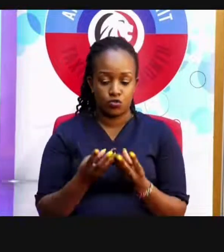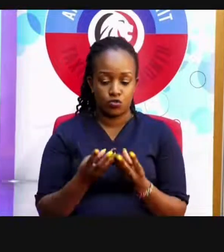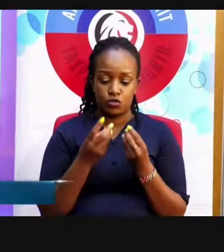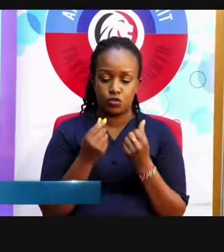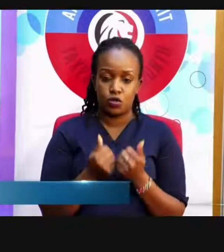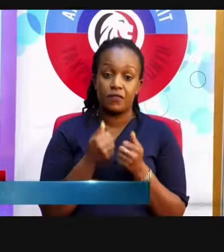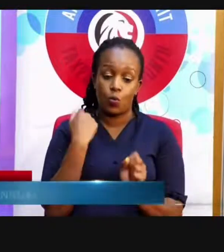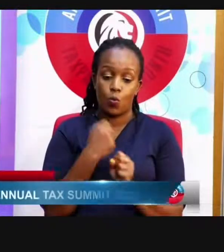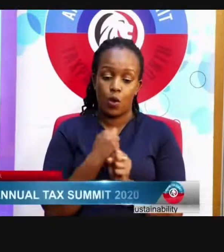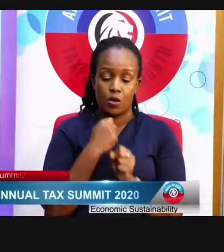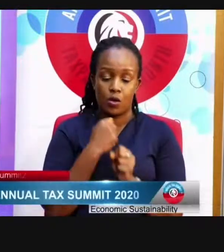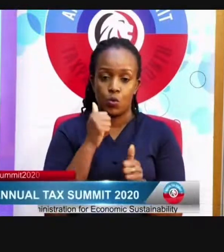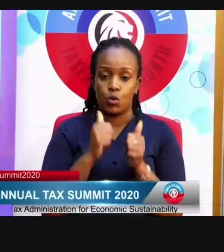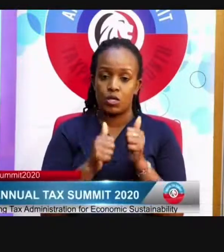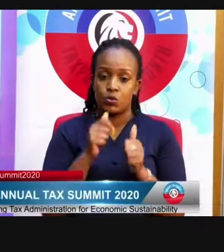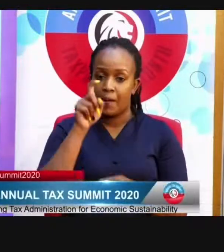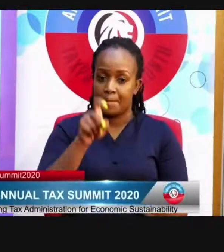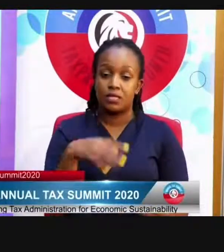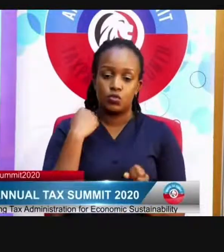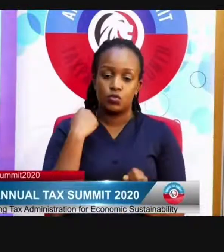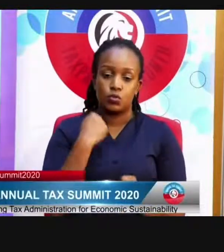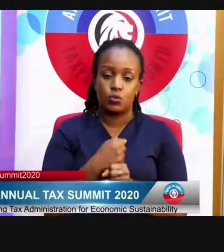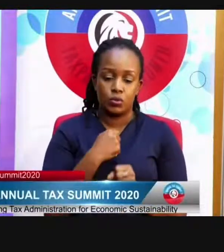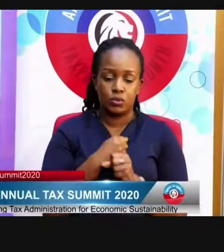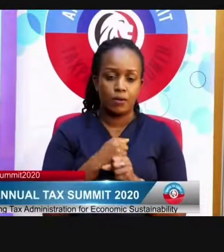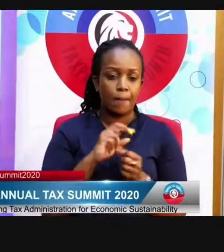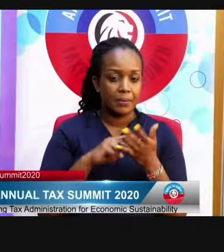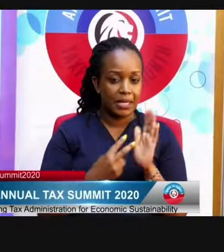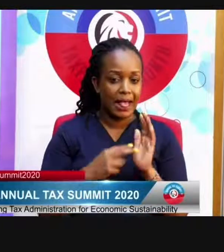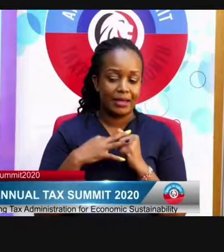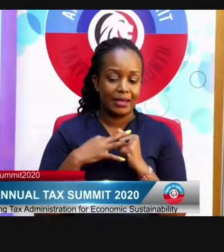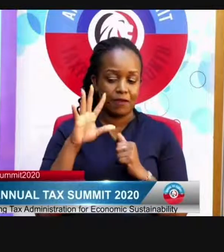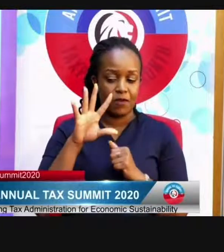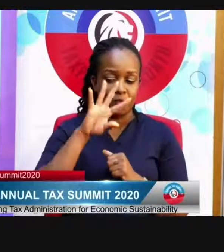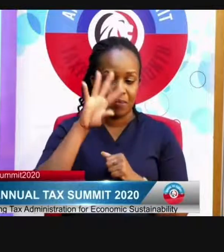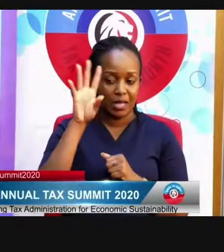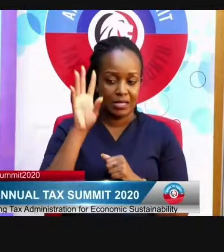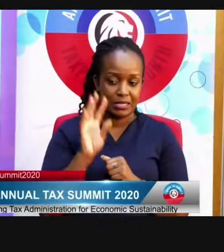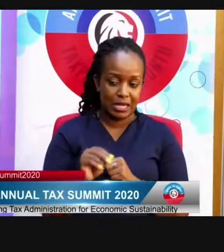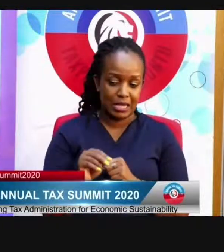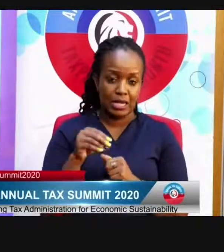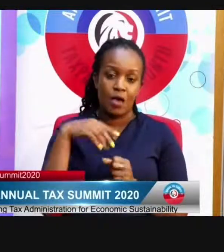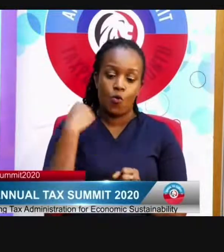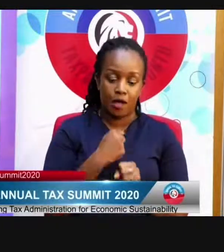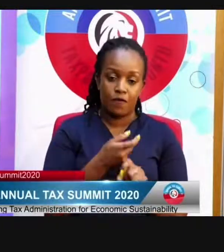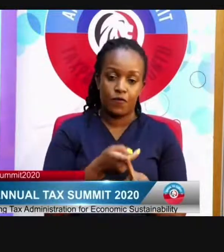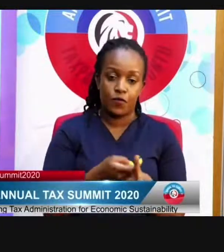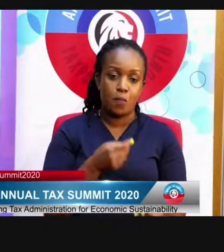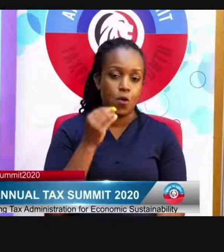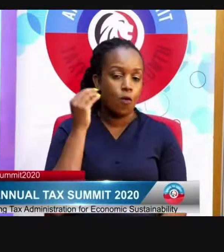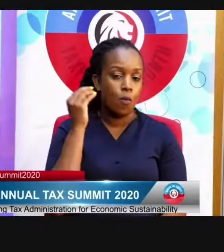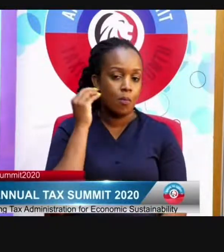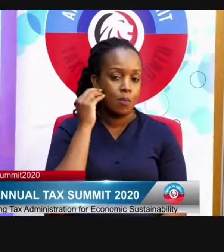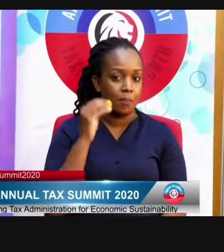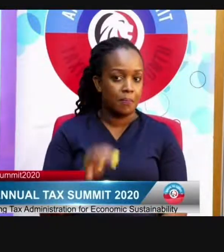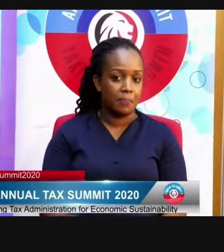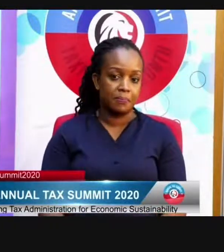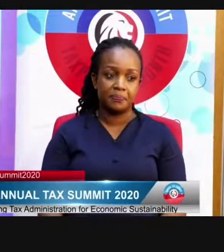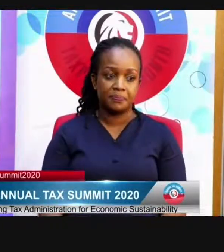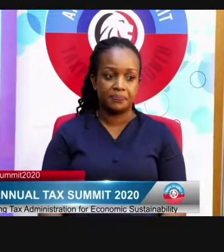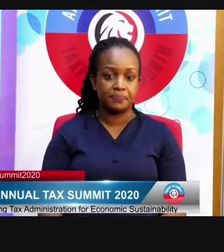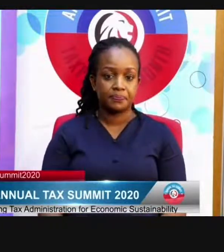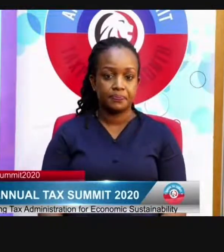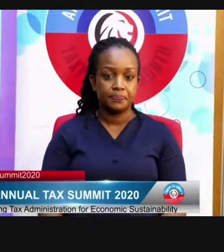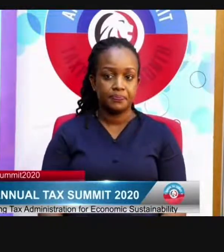said, 85% are deployed to work from home. It was an additional spending that we had to put in place to make sure that